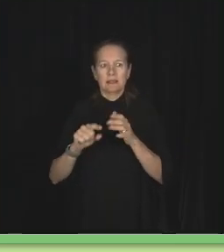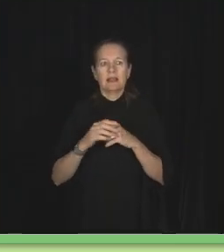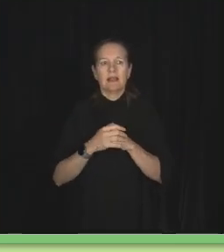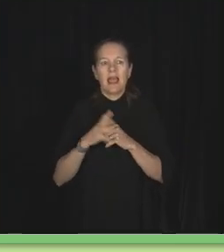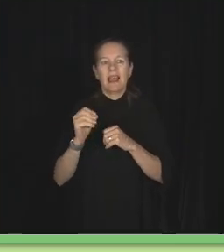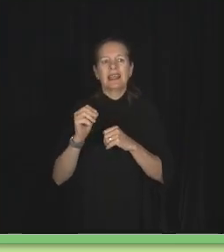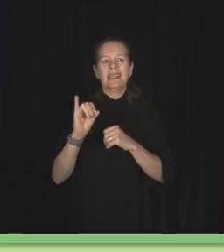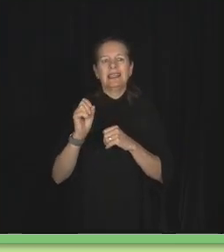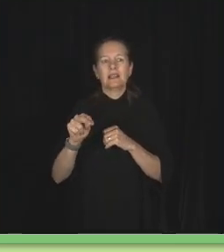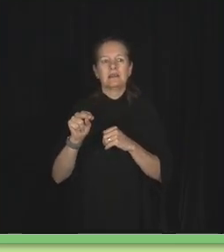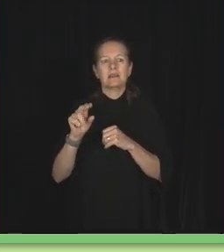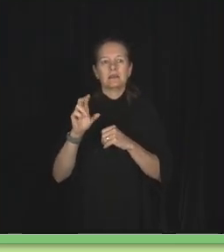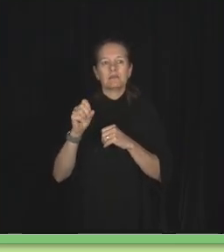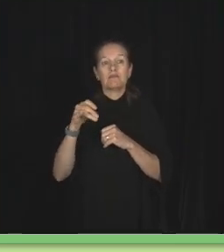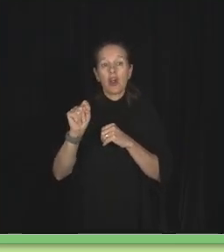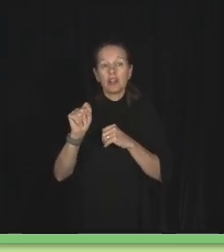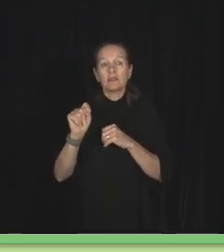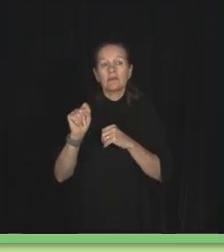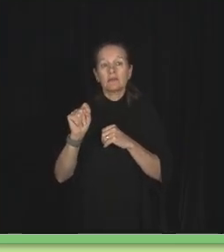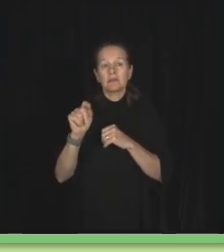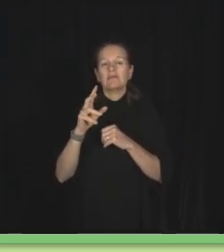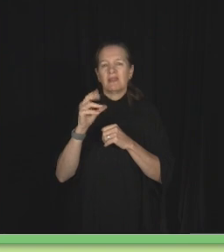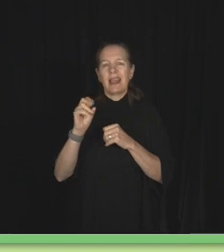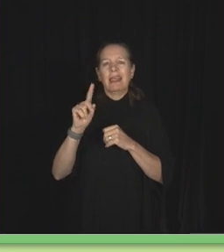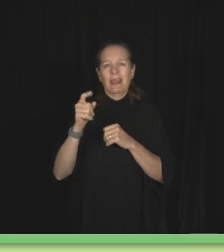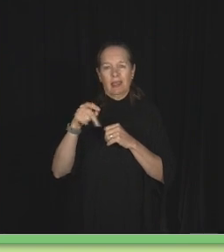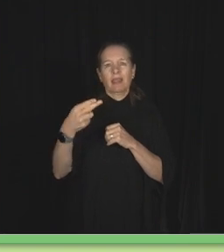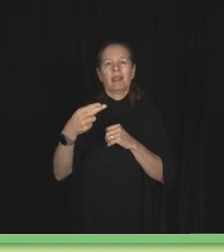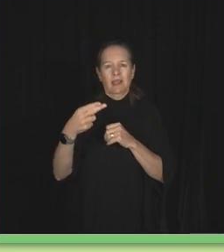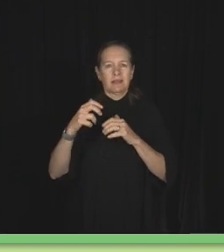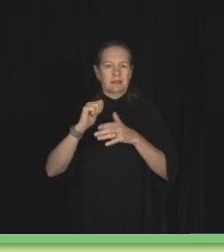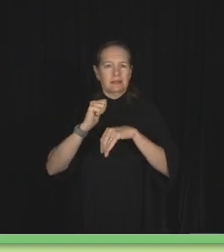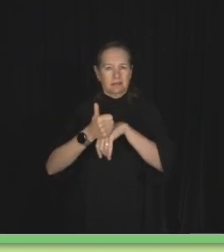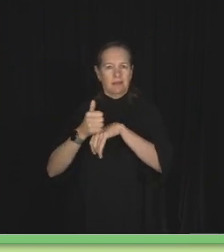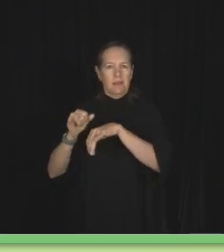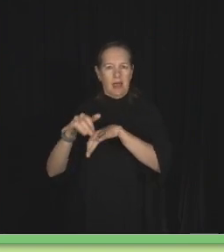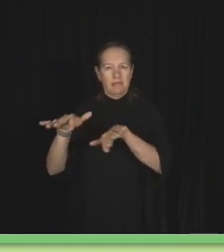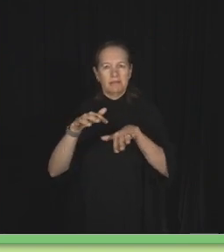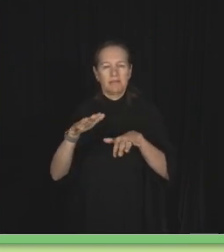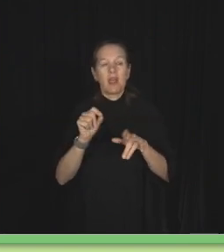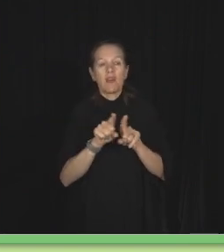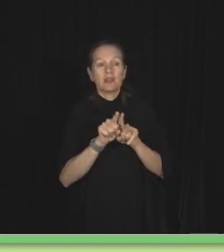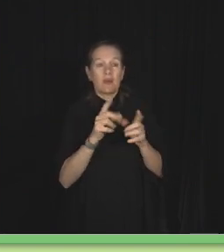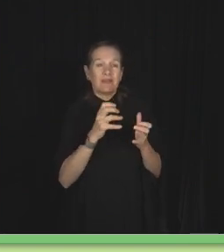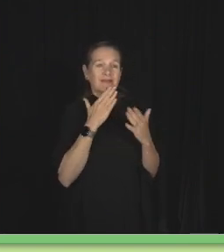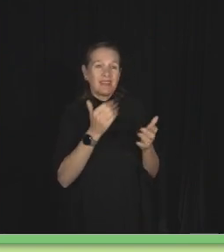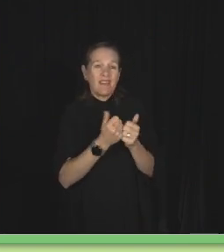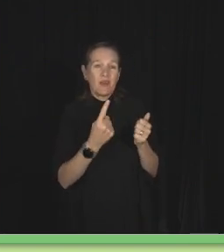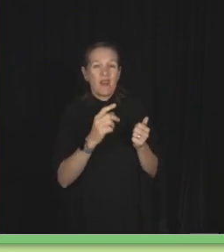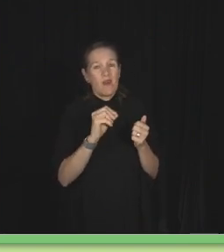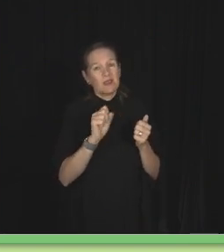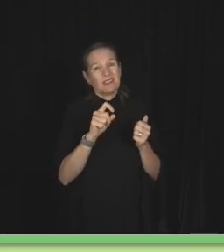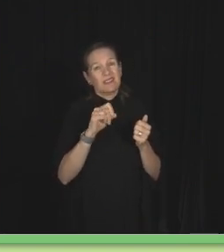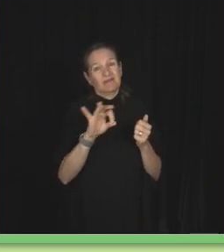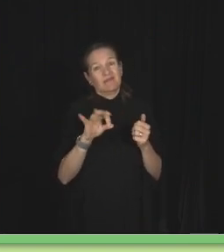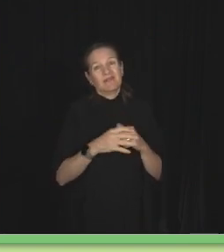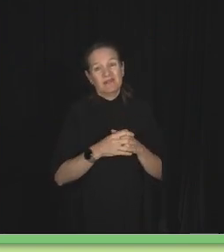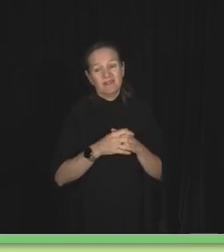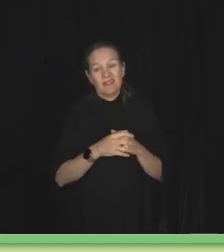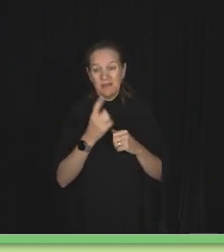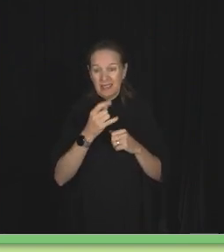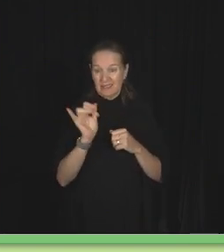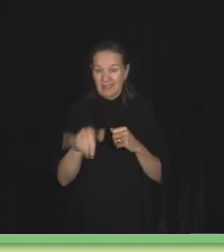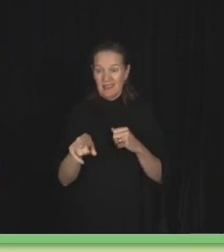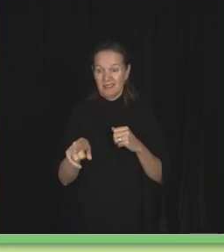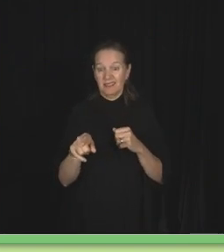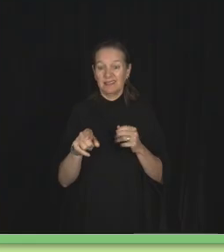Smart helped tremendously in getting everything set up. And I also want to thank everyone at OSTIF, because it really, as the title